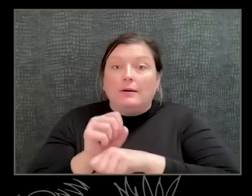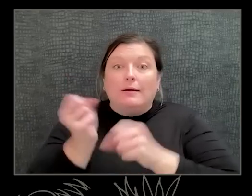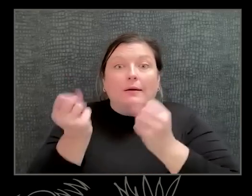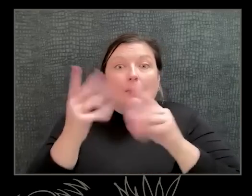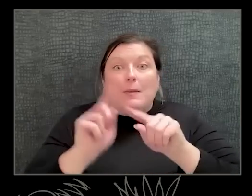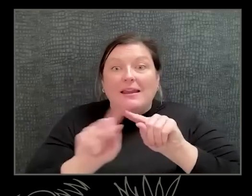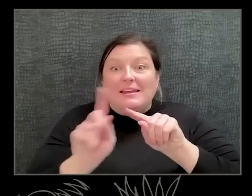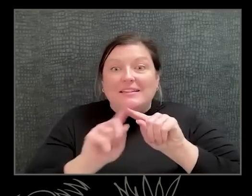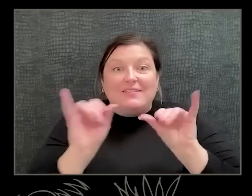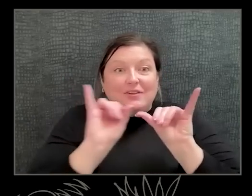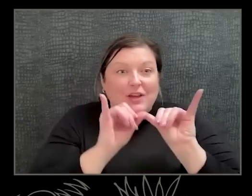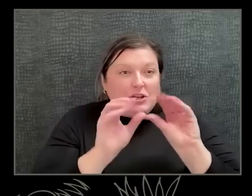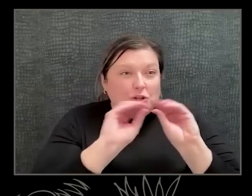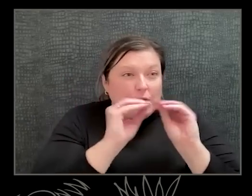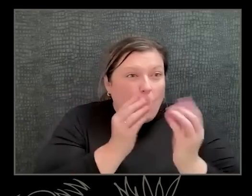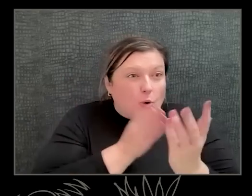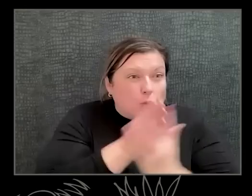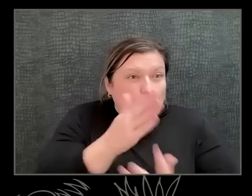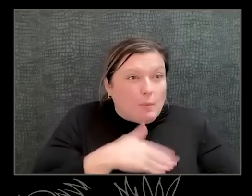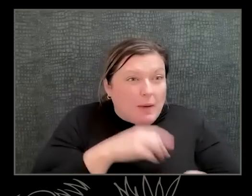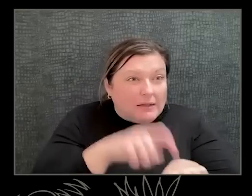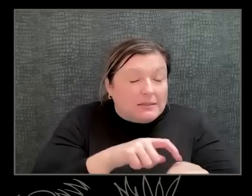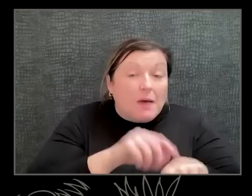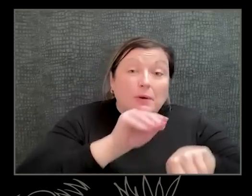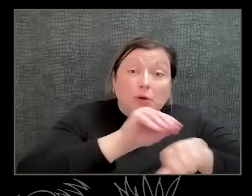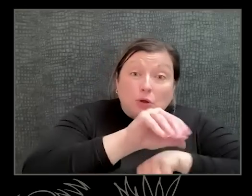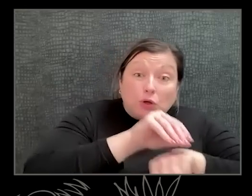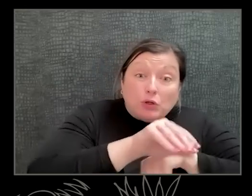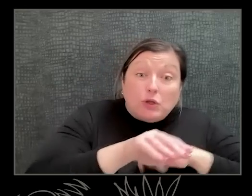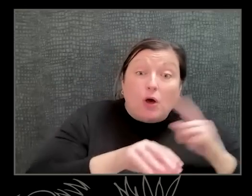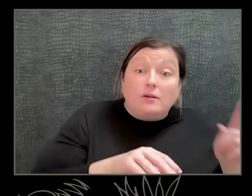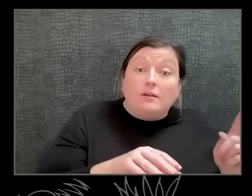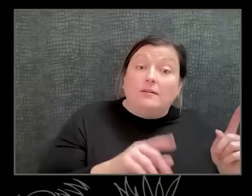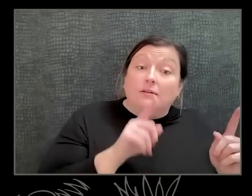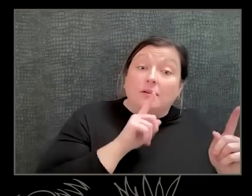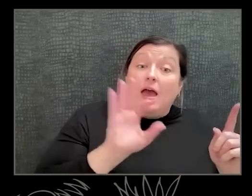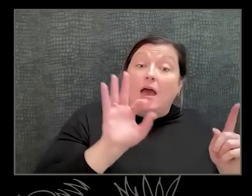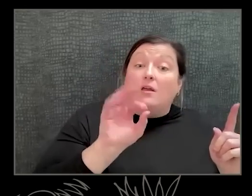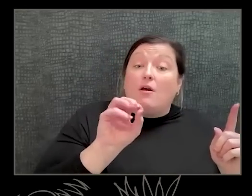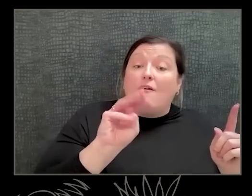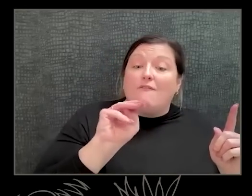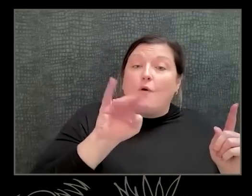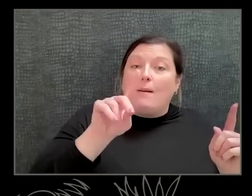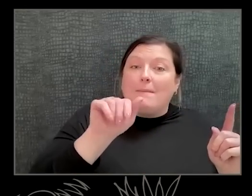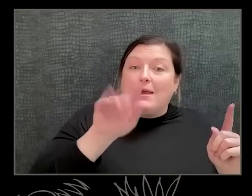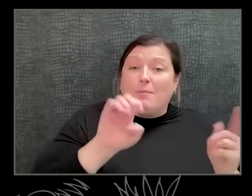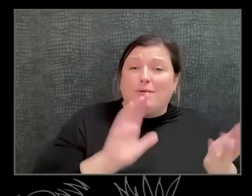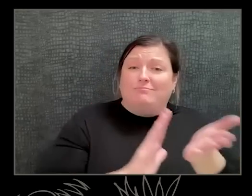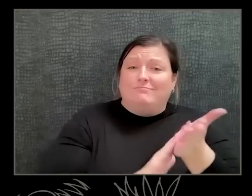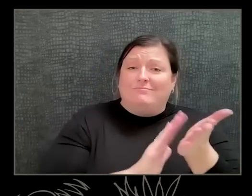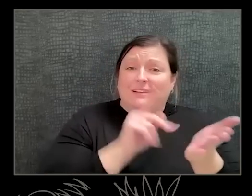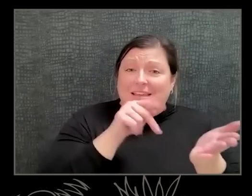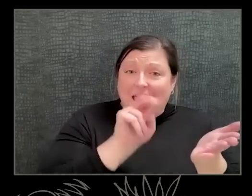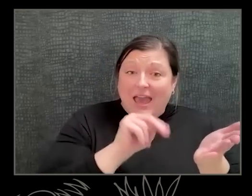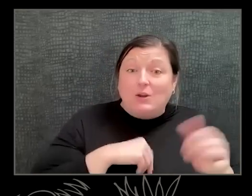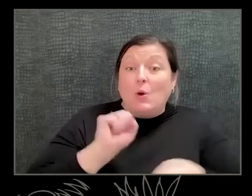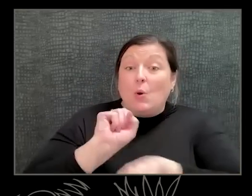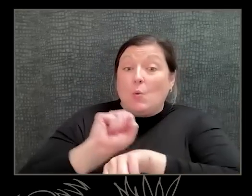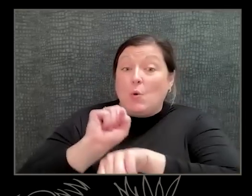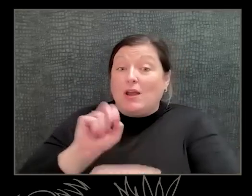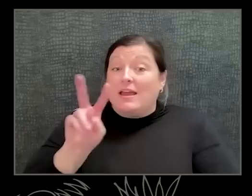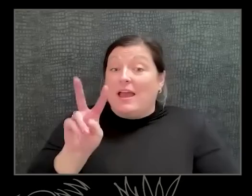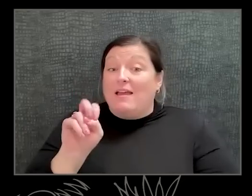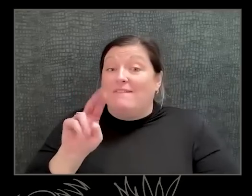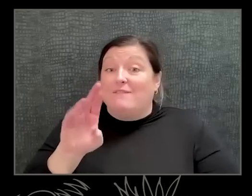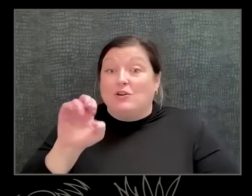different engineering orgs through my time consulting at Formidable, shout out Ken, and getting to work at Vercel with some of the most